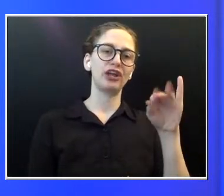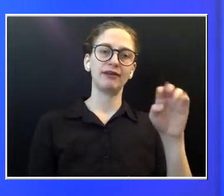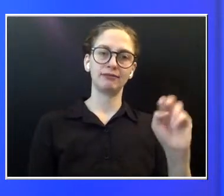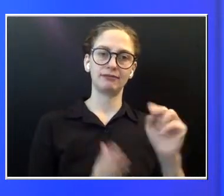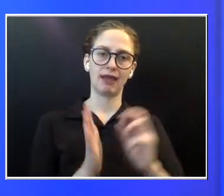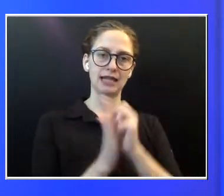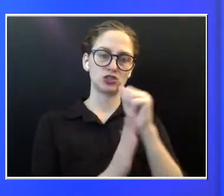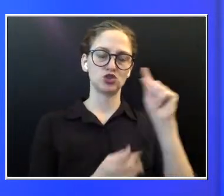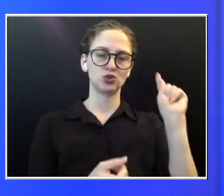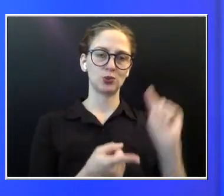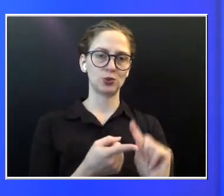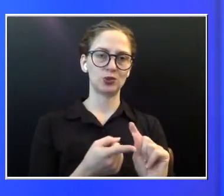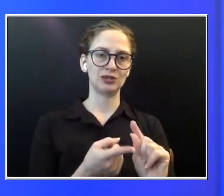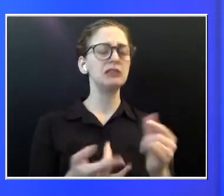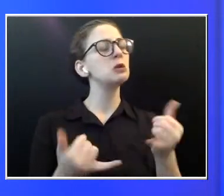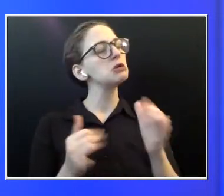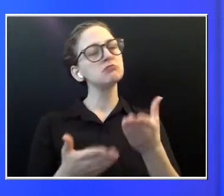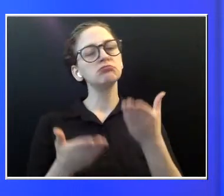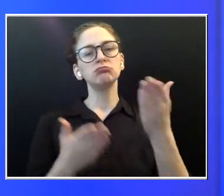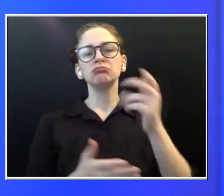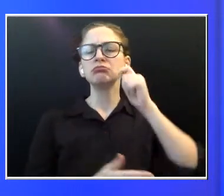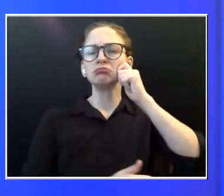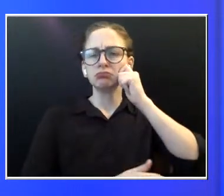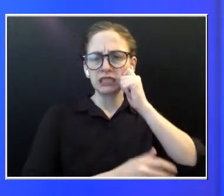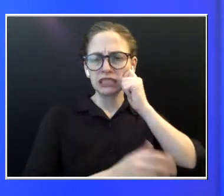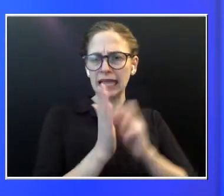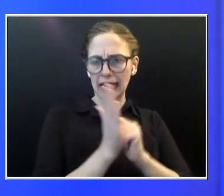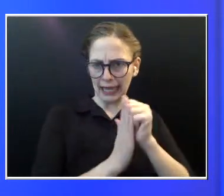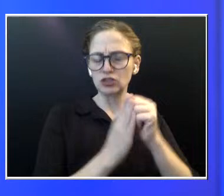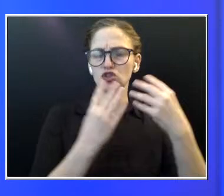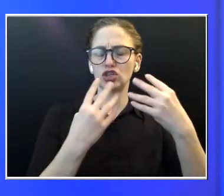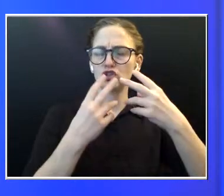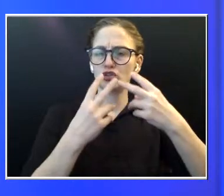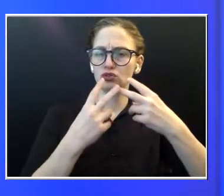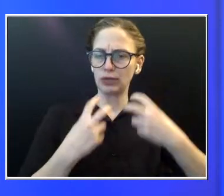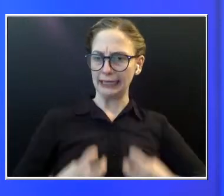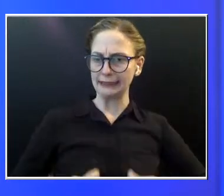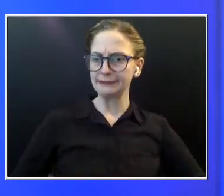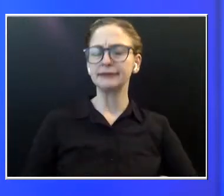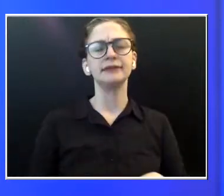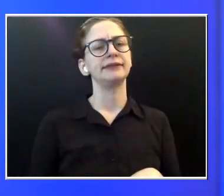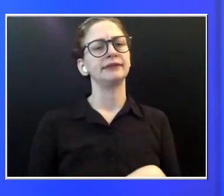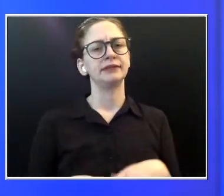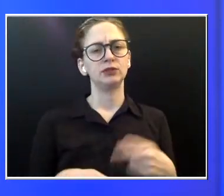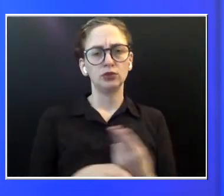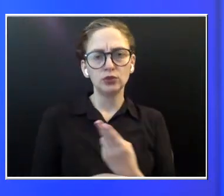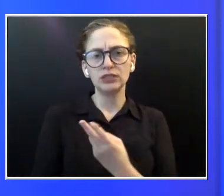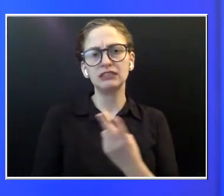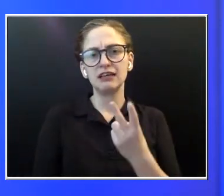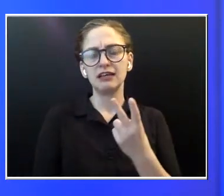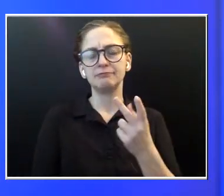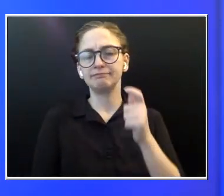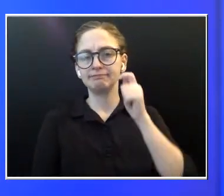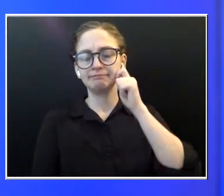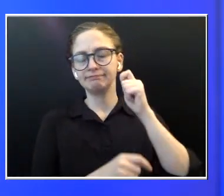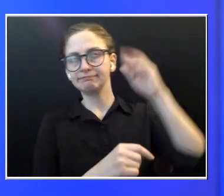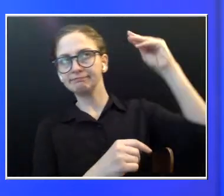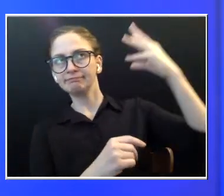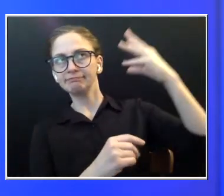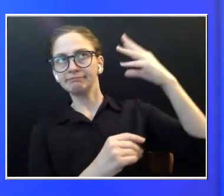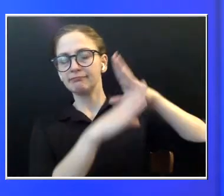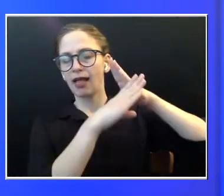cancer screening, wearing sun protective clothing, and we may start thinking about pancreatic cancer screening for our